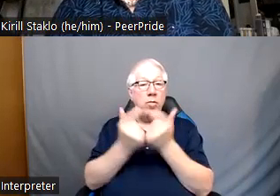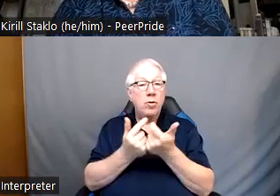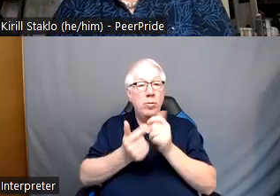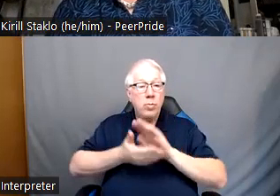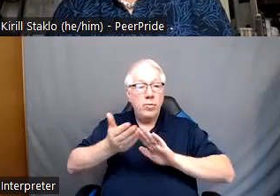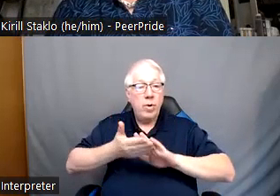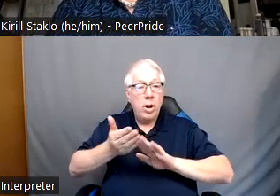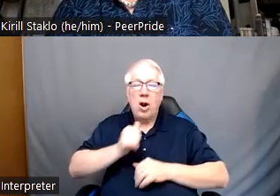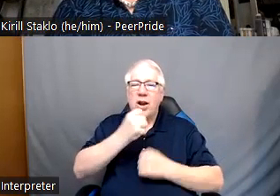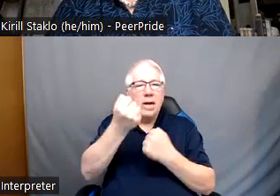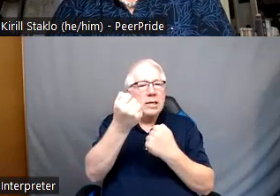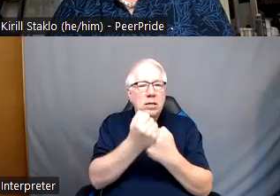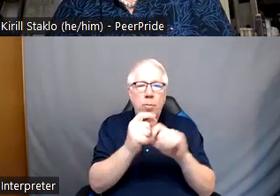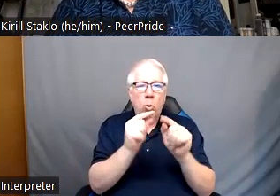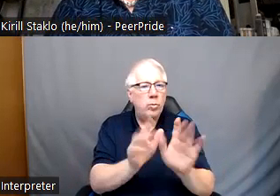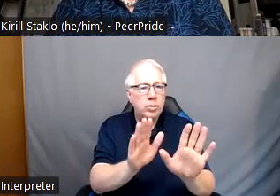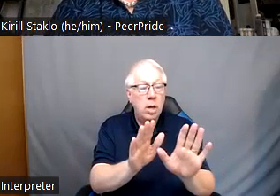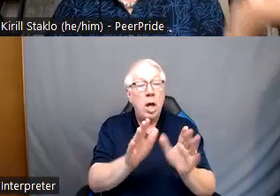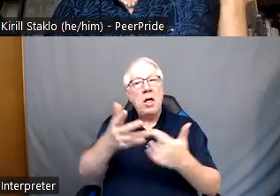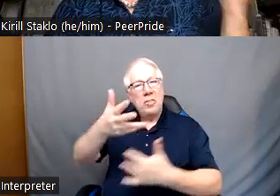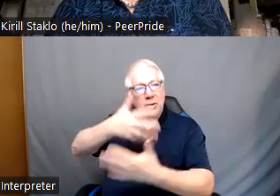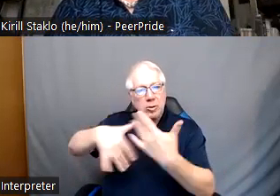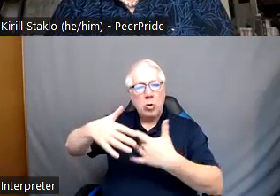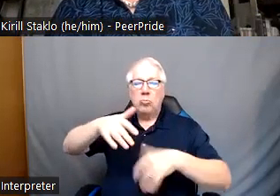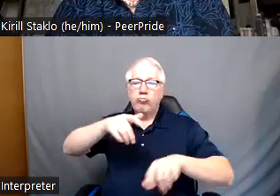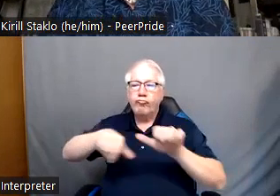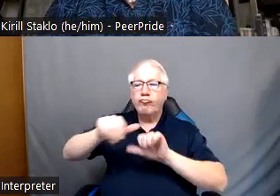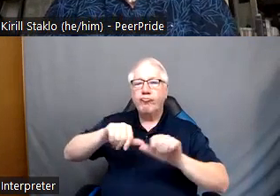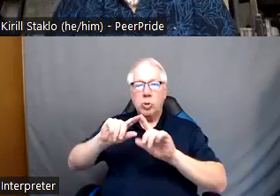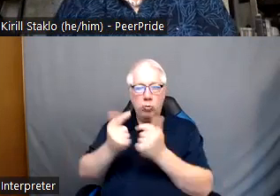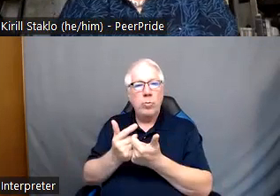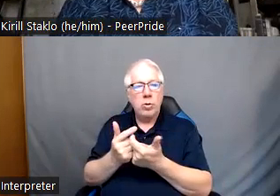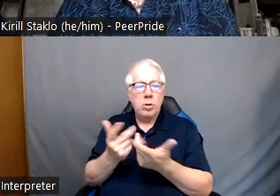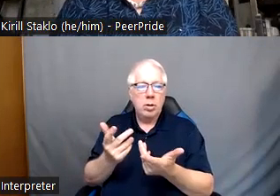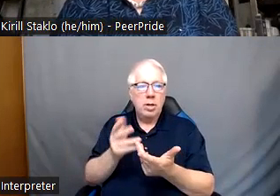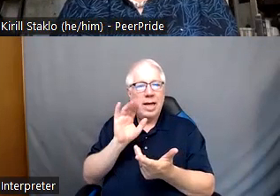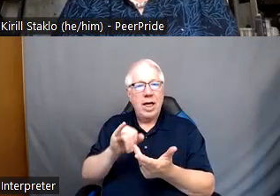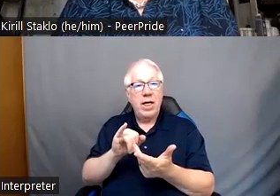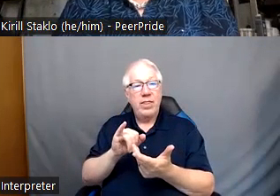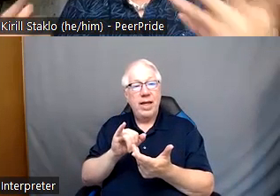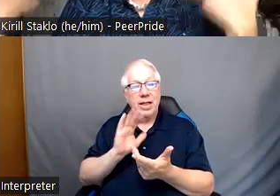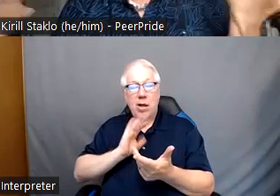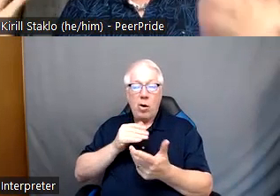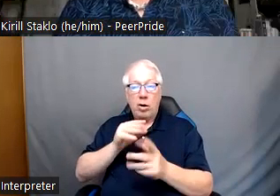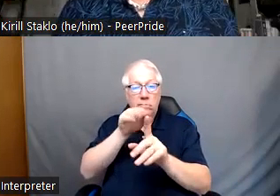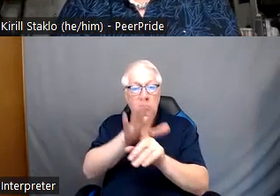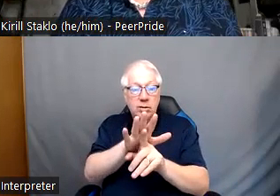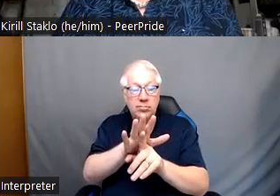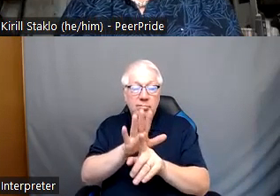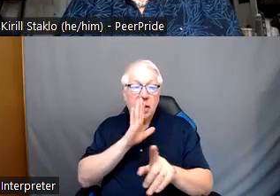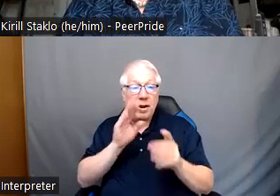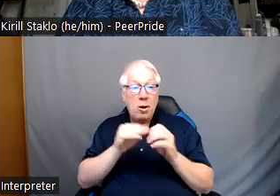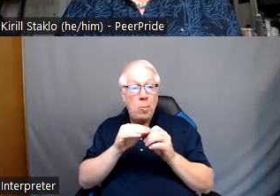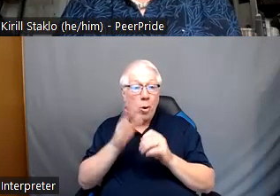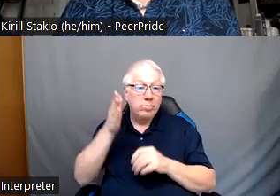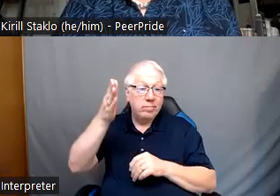not support groups, they're social and hangout groups where people can hang out. So that's our orientation. I'm happy to talk more about our work in